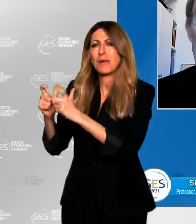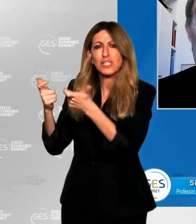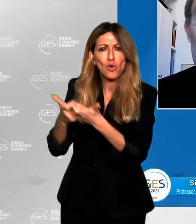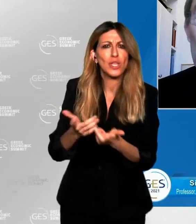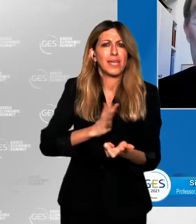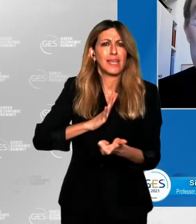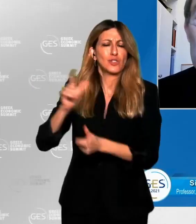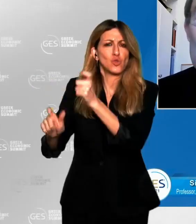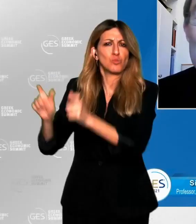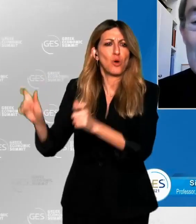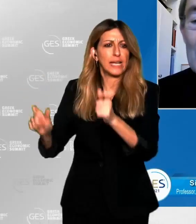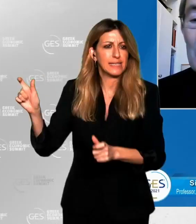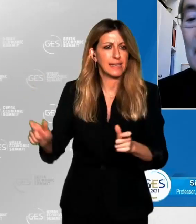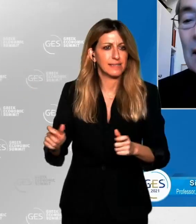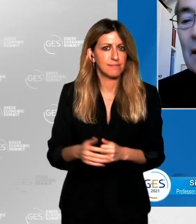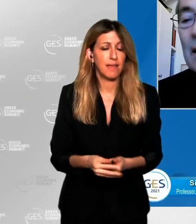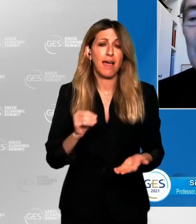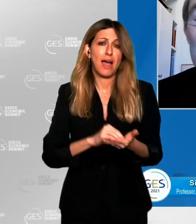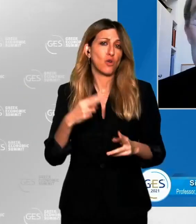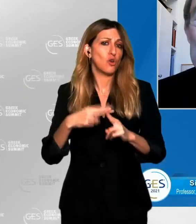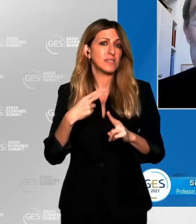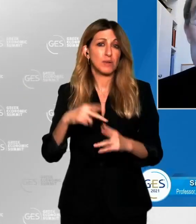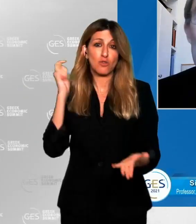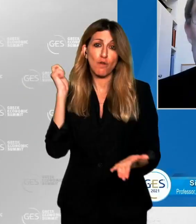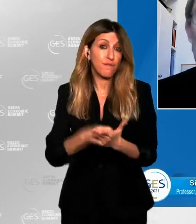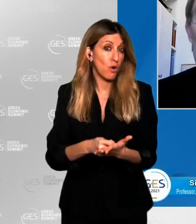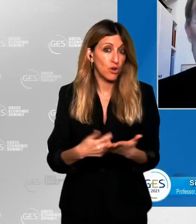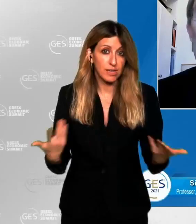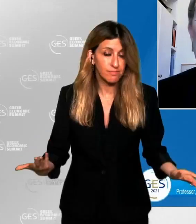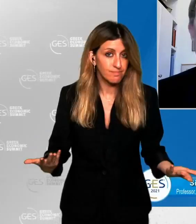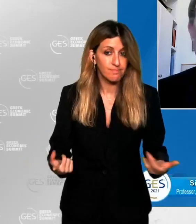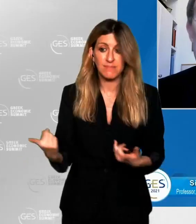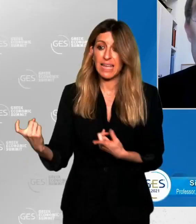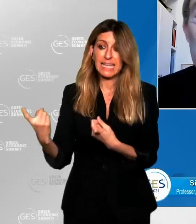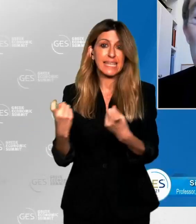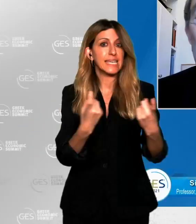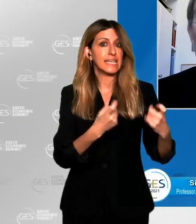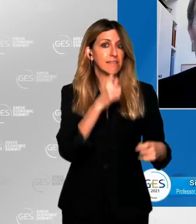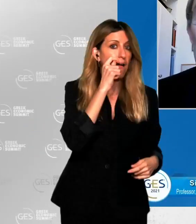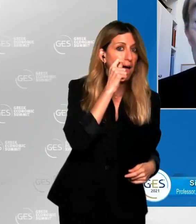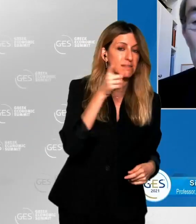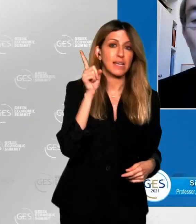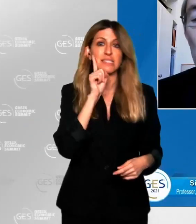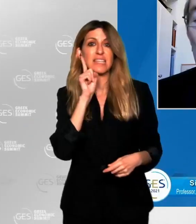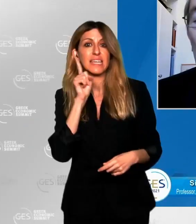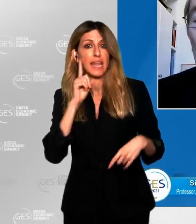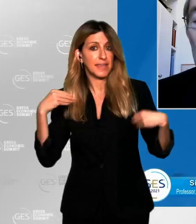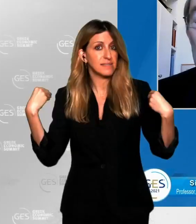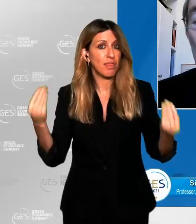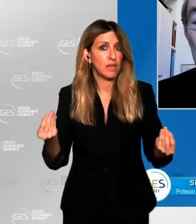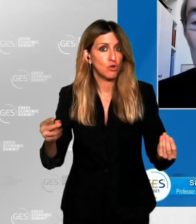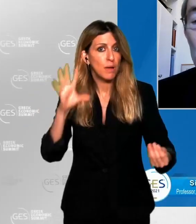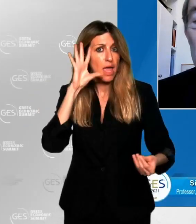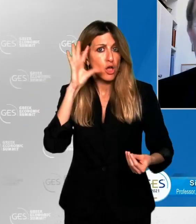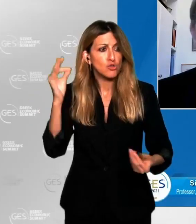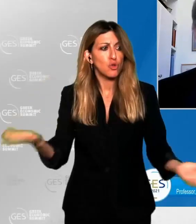Do they provide good data, clean data that can be used by companies and people?